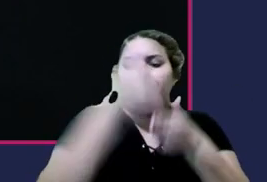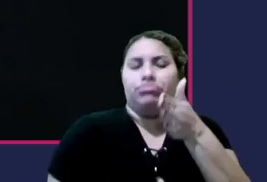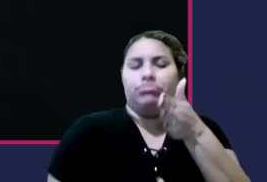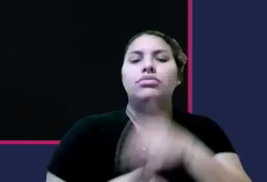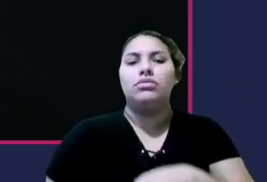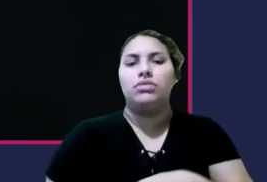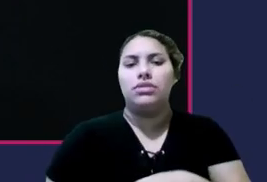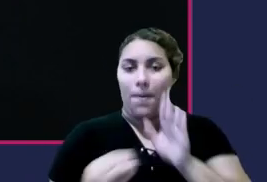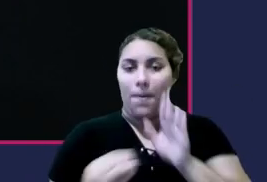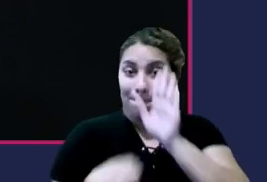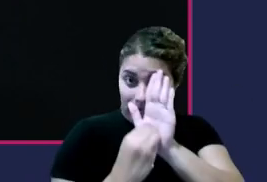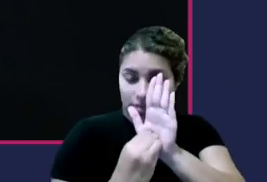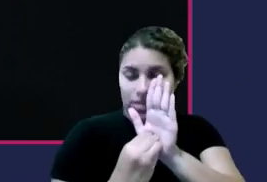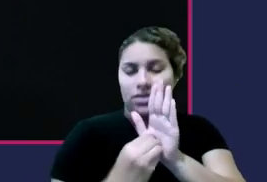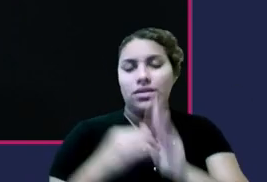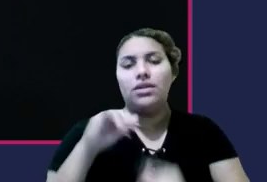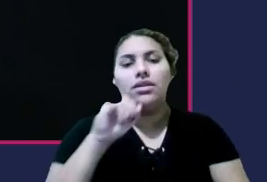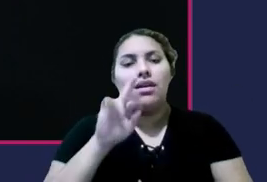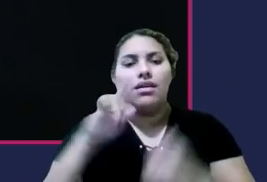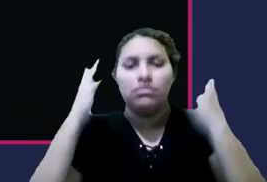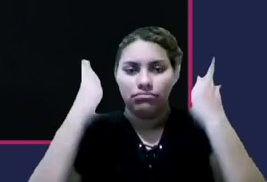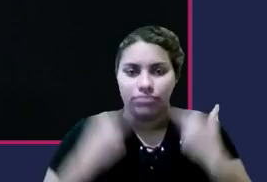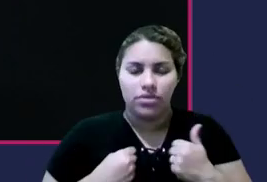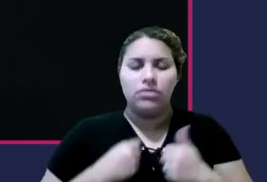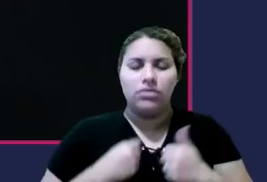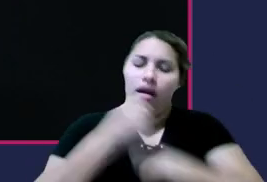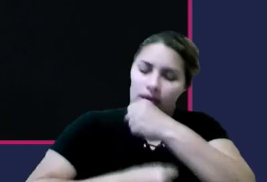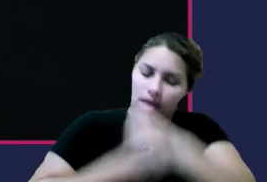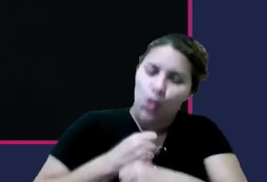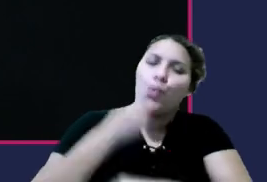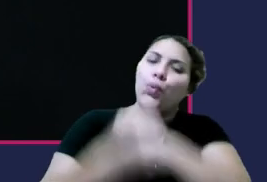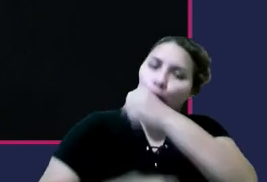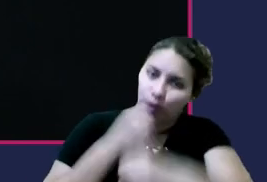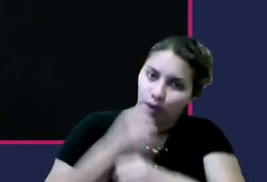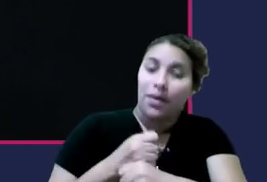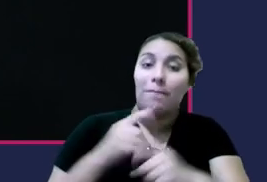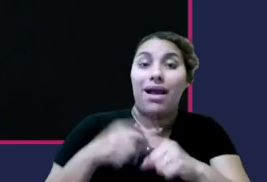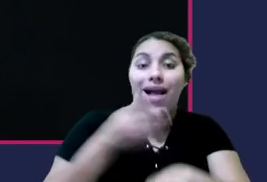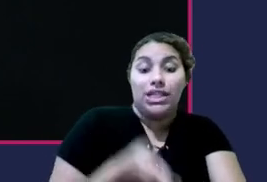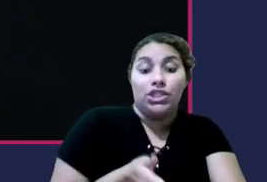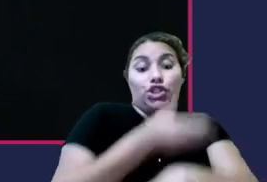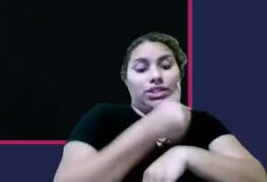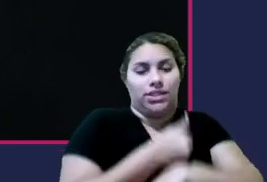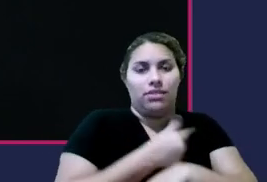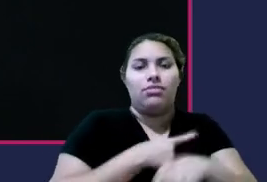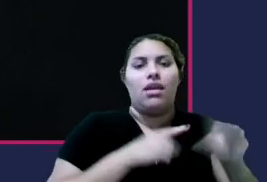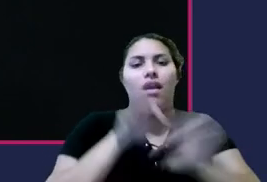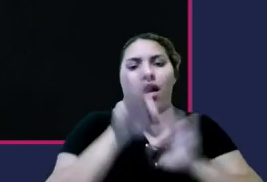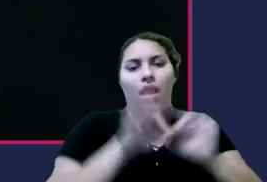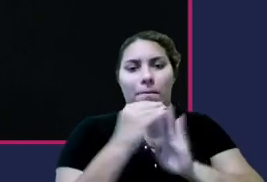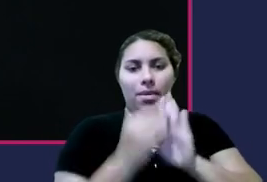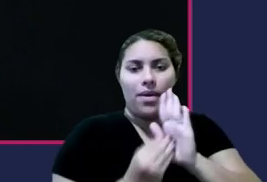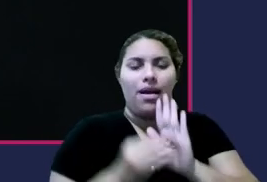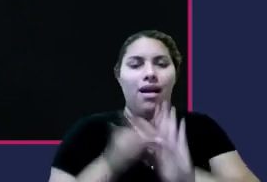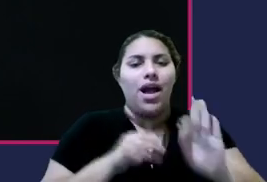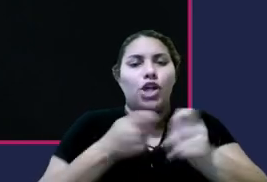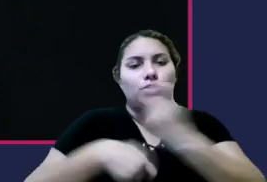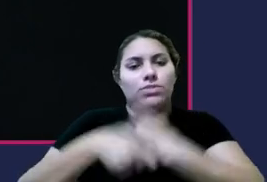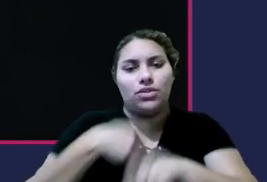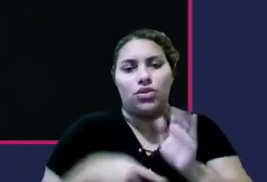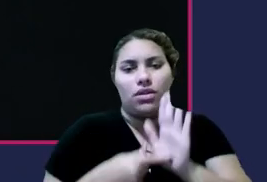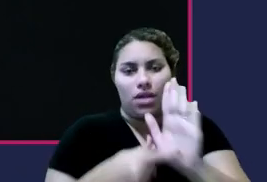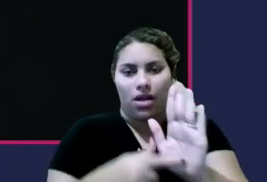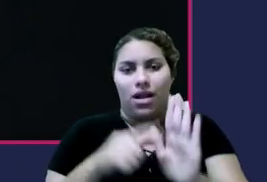the tax exemption. So we'll fill out when you do your tax returns every year. But before that, we are